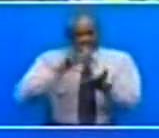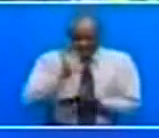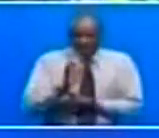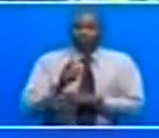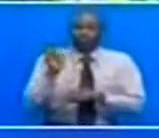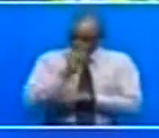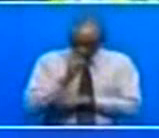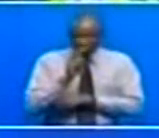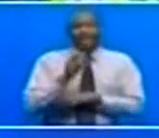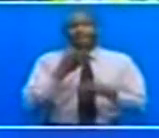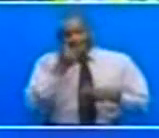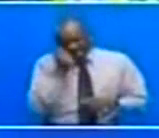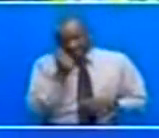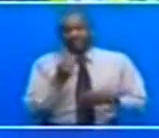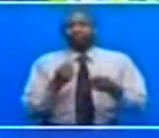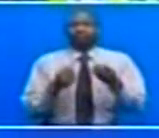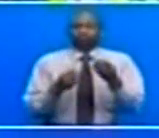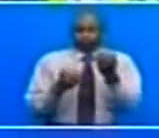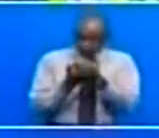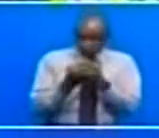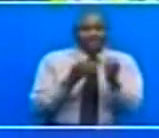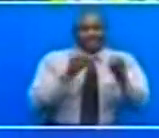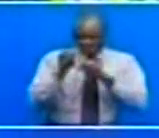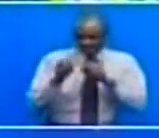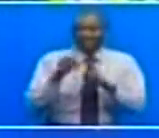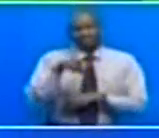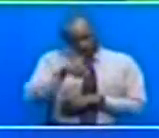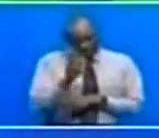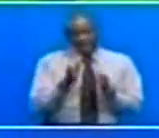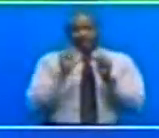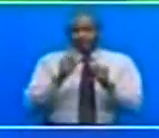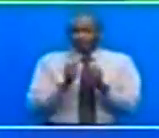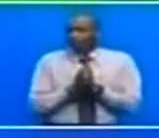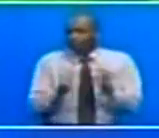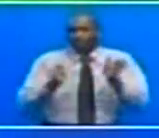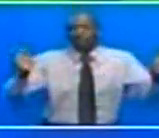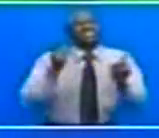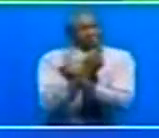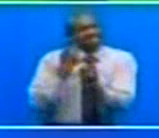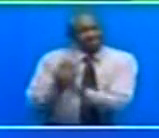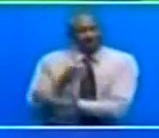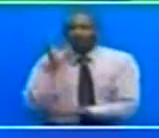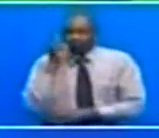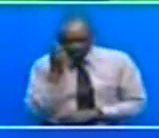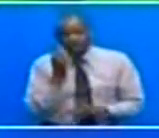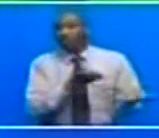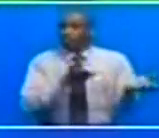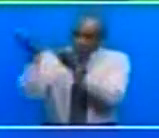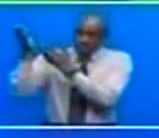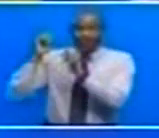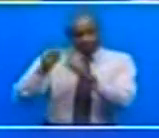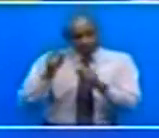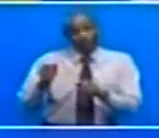crop management techniques to maximize their yields, farmers are being encouraged to diversify further and grow fruits for export so as to